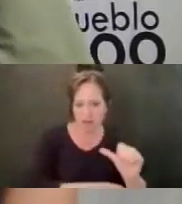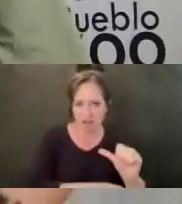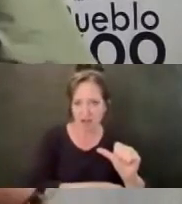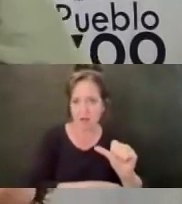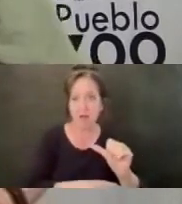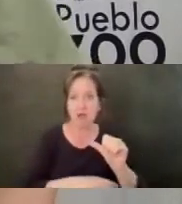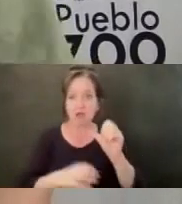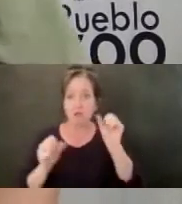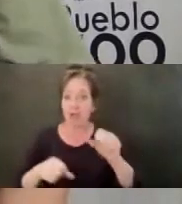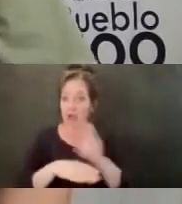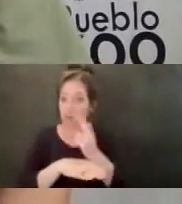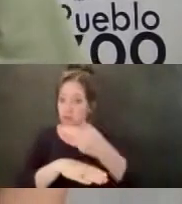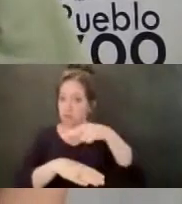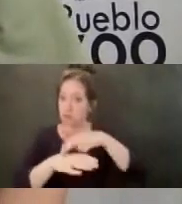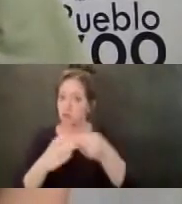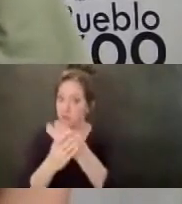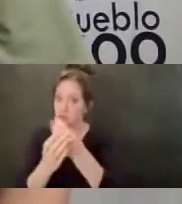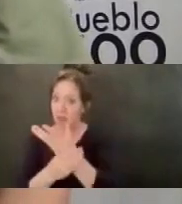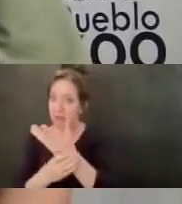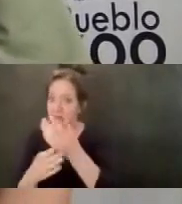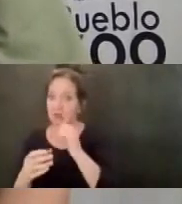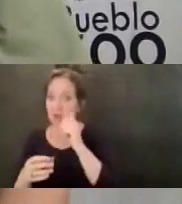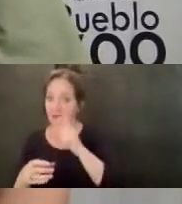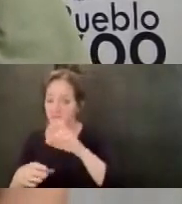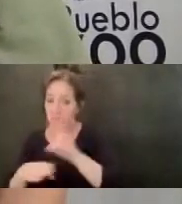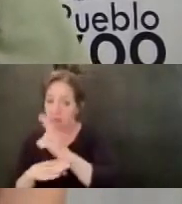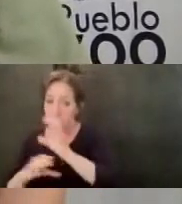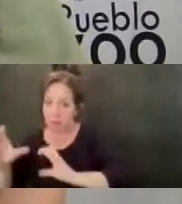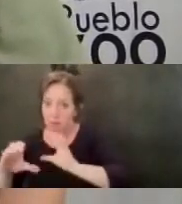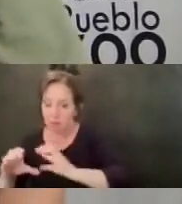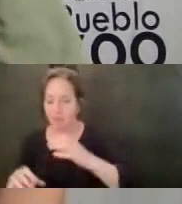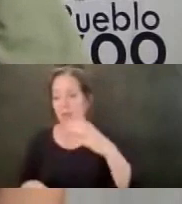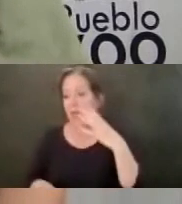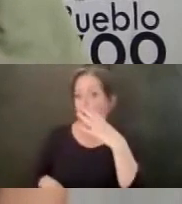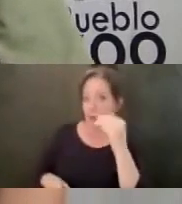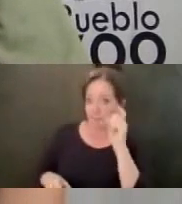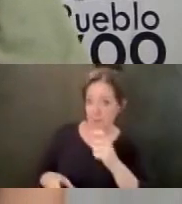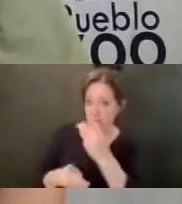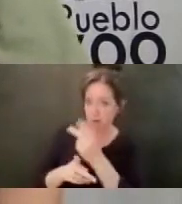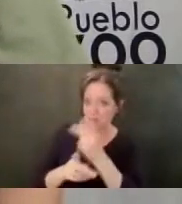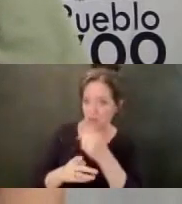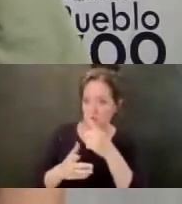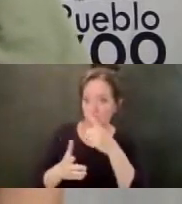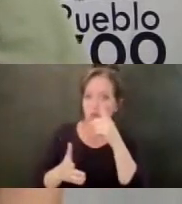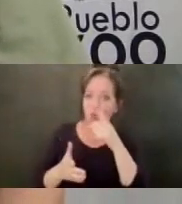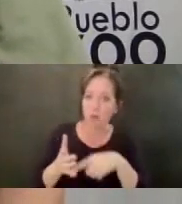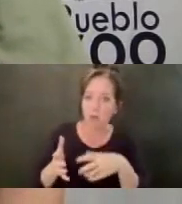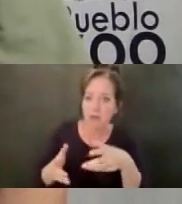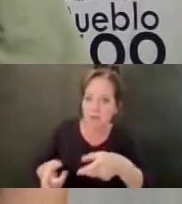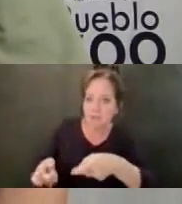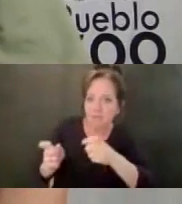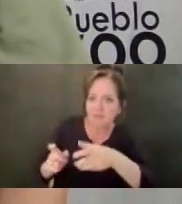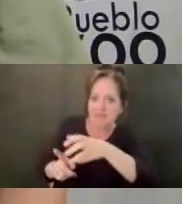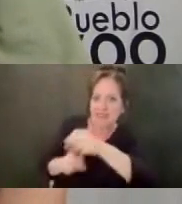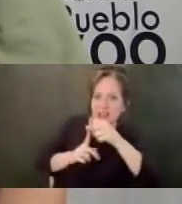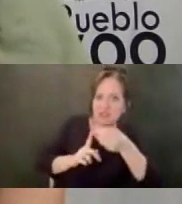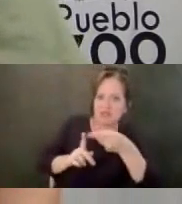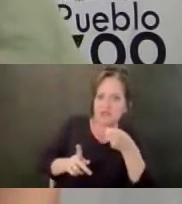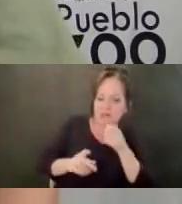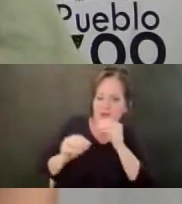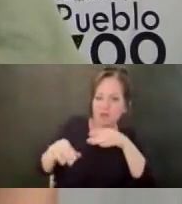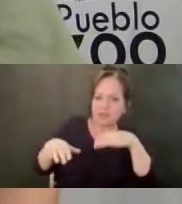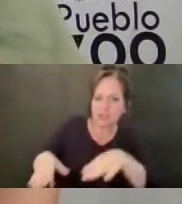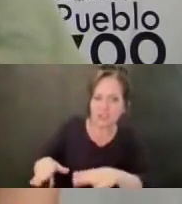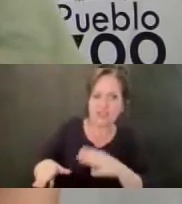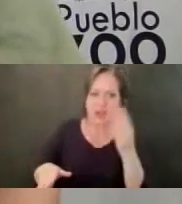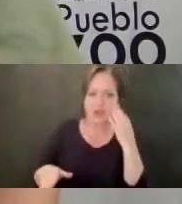at all. And we have to be careful of what we take out of the ocean, like seafood. The Monterey Bay Aquarium has created an app called Seafood Watch that